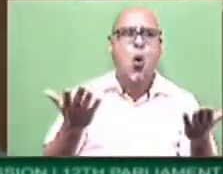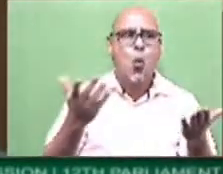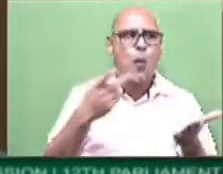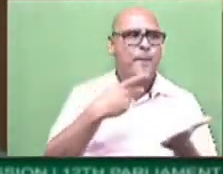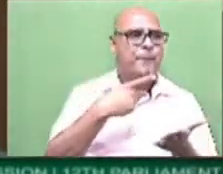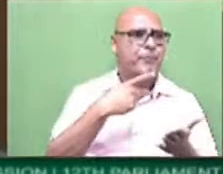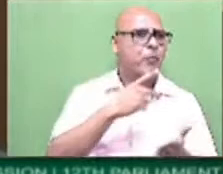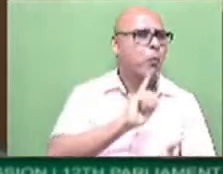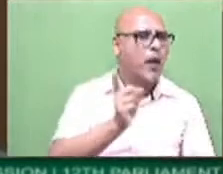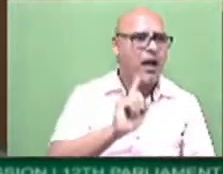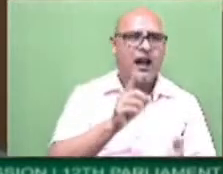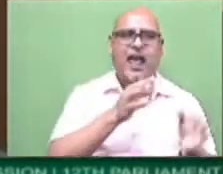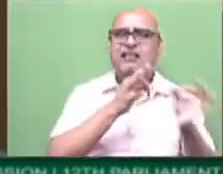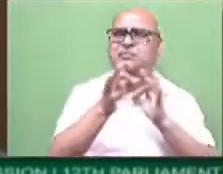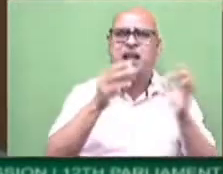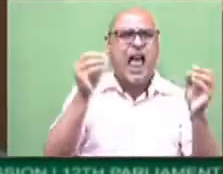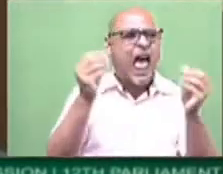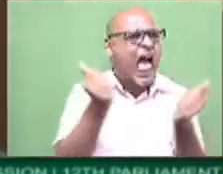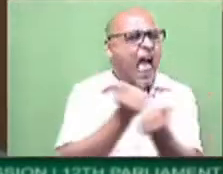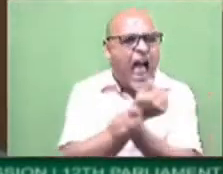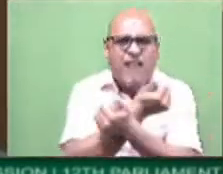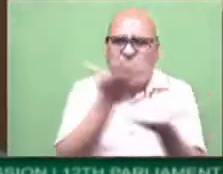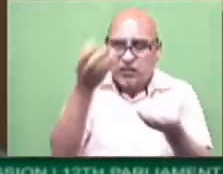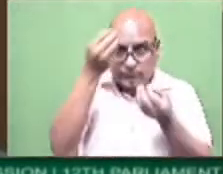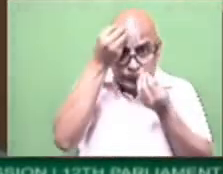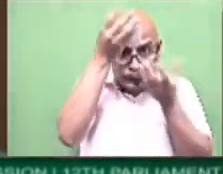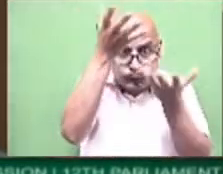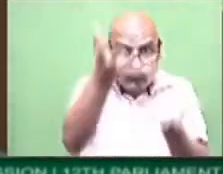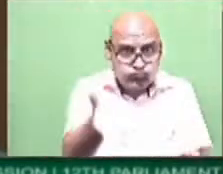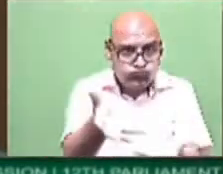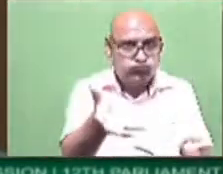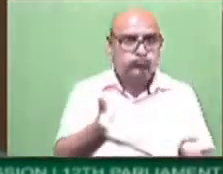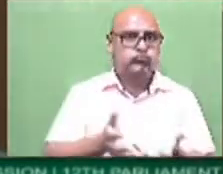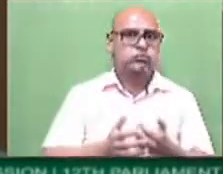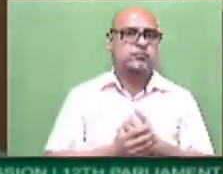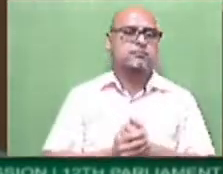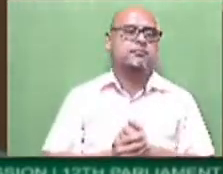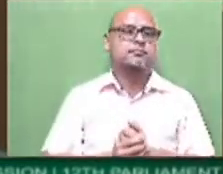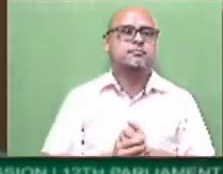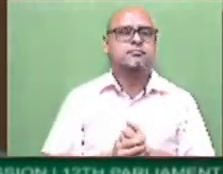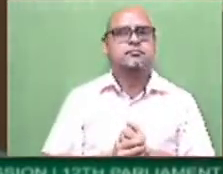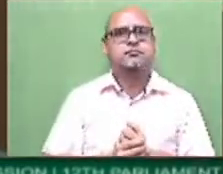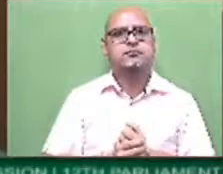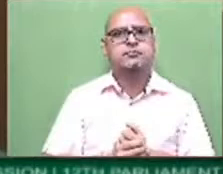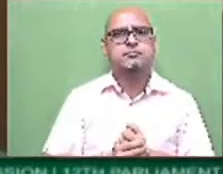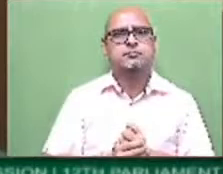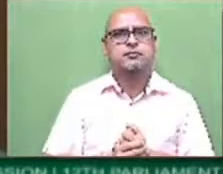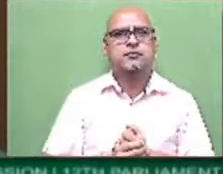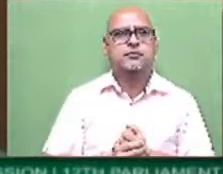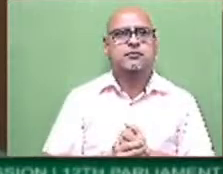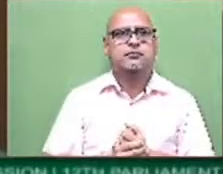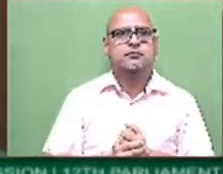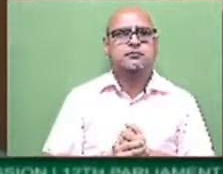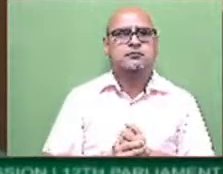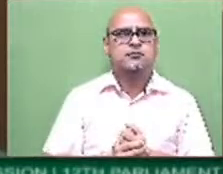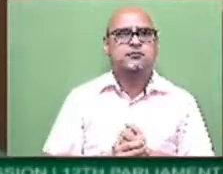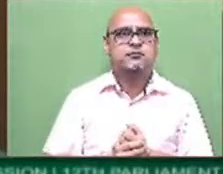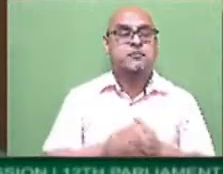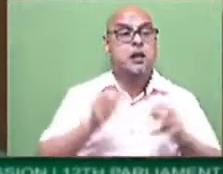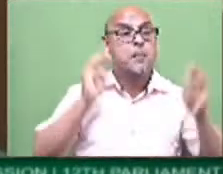domain. This situation is just maybe about 2 or 3 years old. Perhaps the Minister of Health would be able to tell us a bit more about